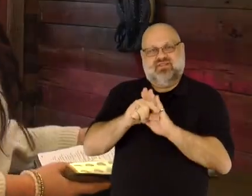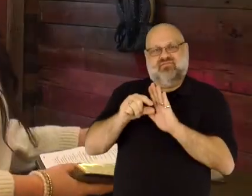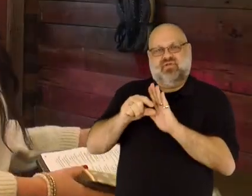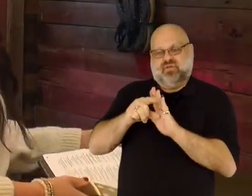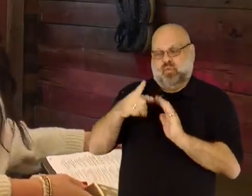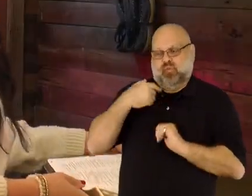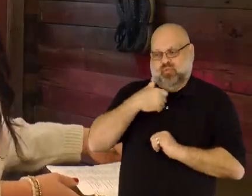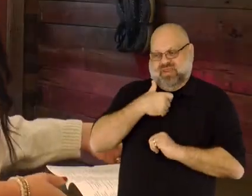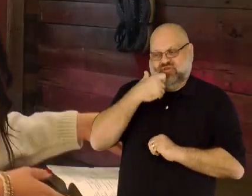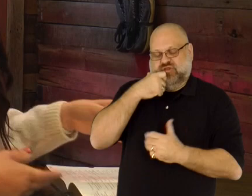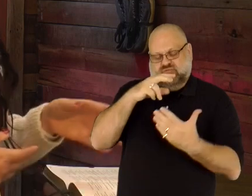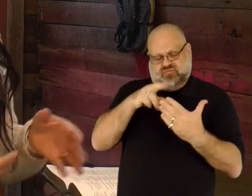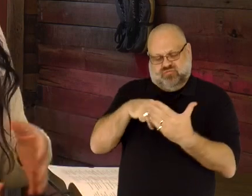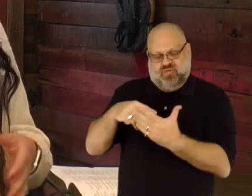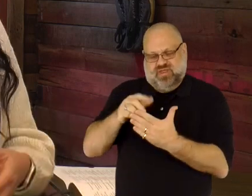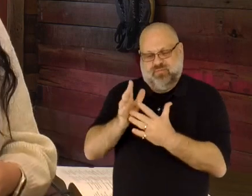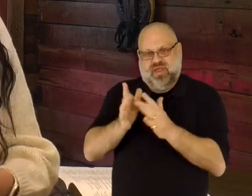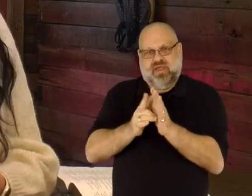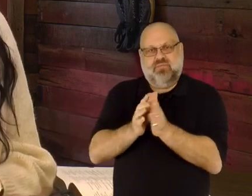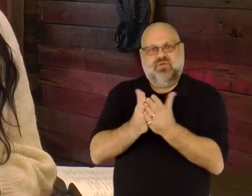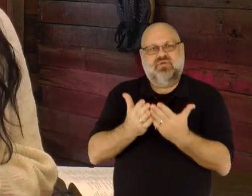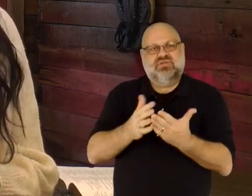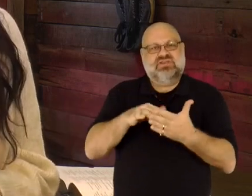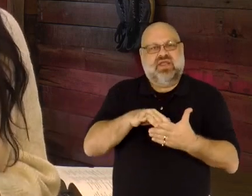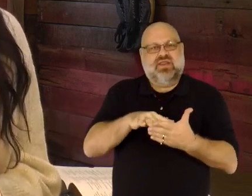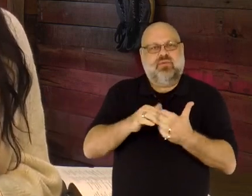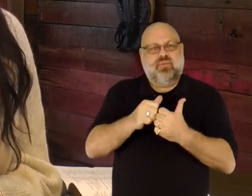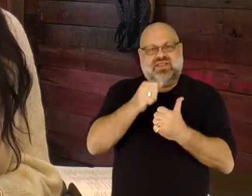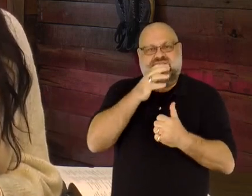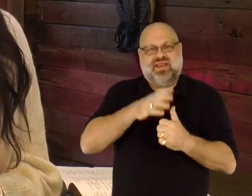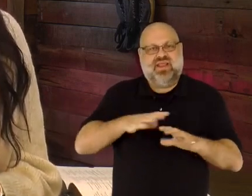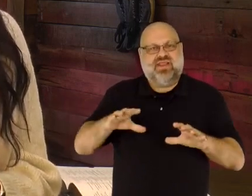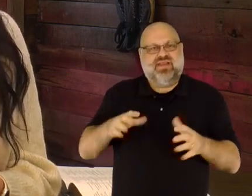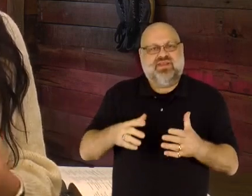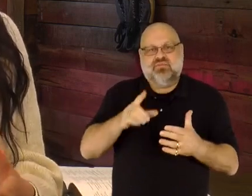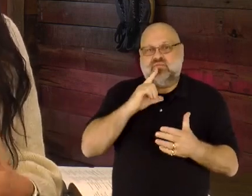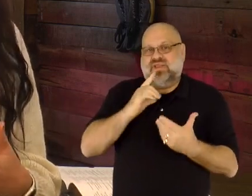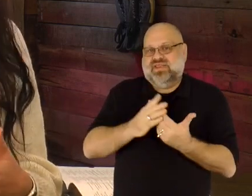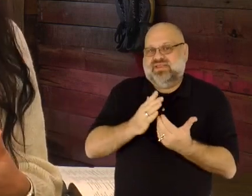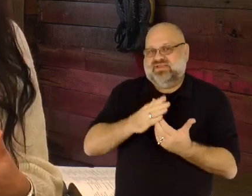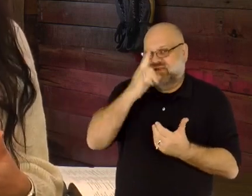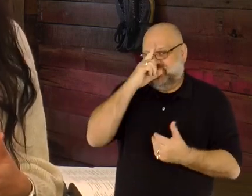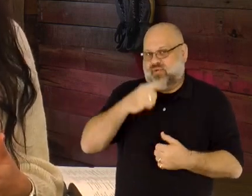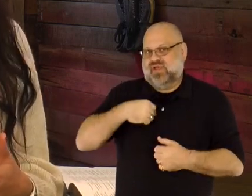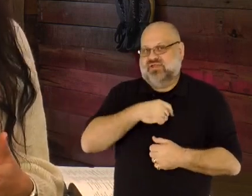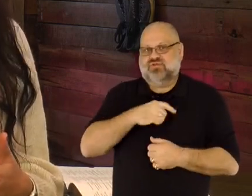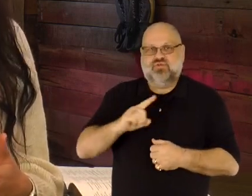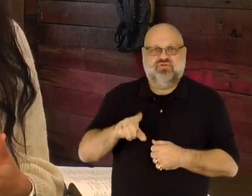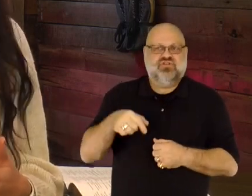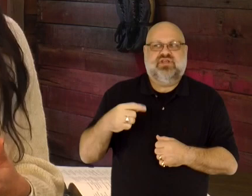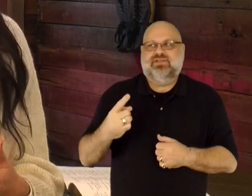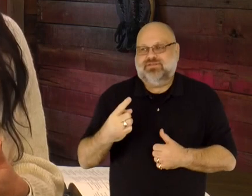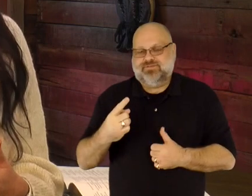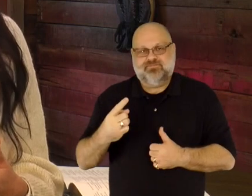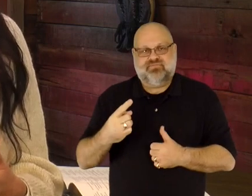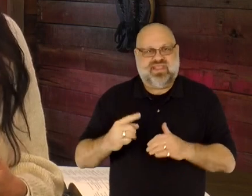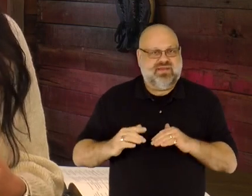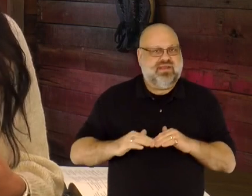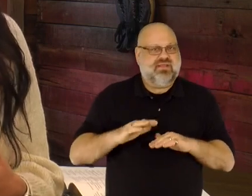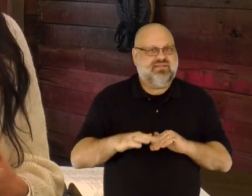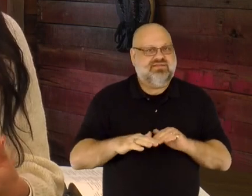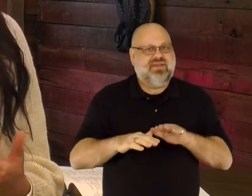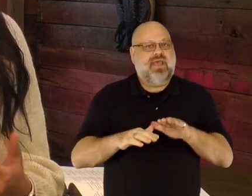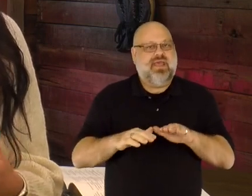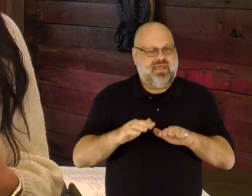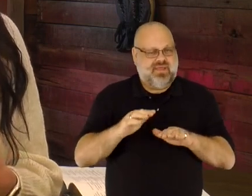verse that we just recently looked at in our Bible study with the ladies, and it's so easy for us to just take